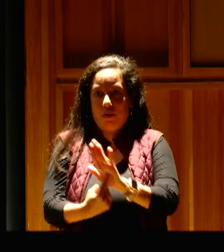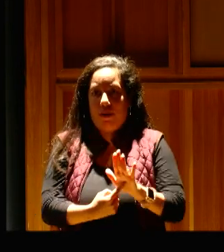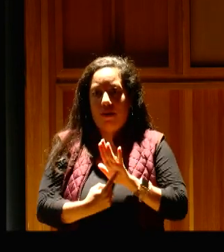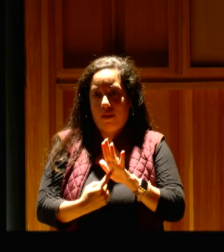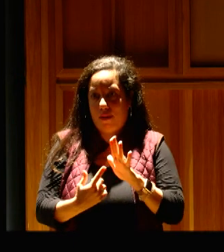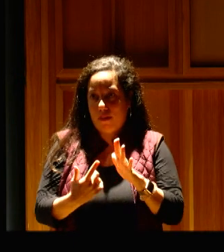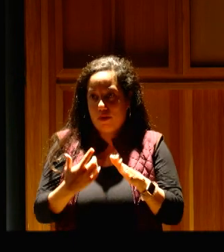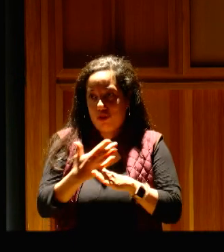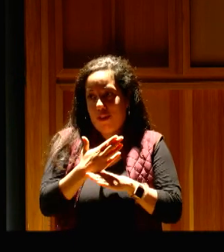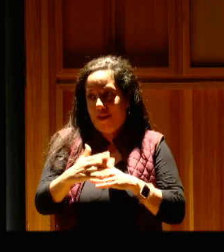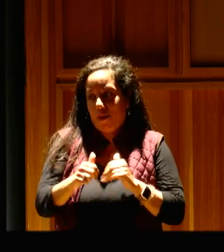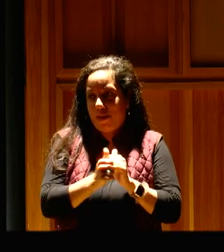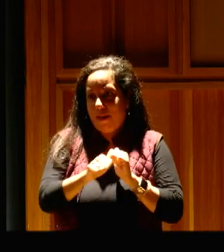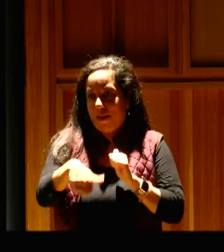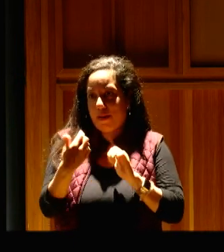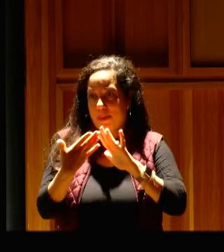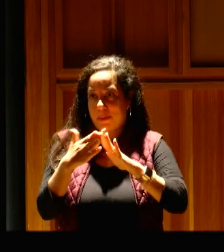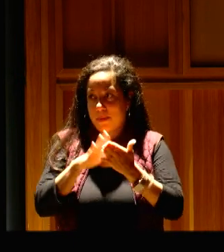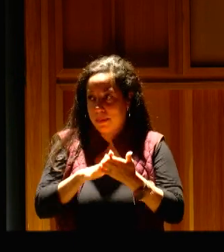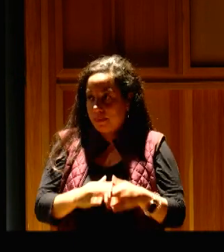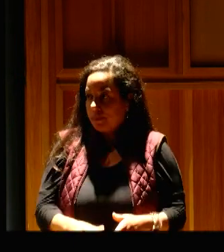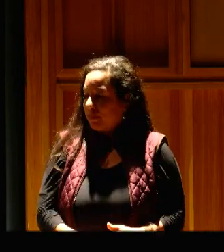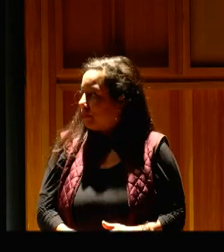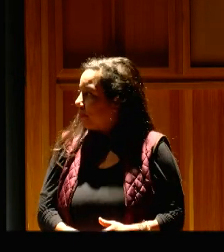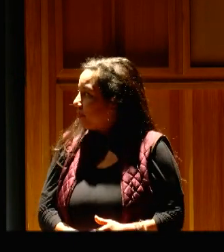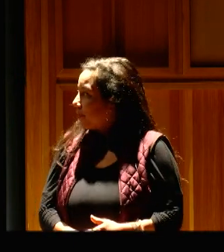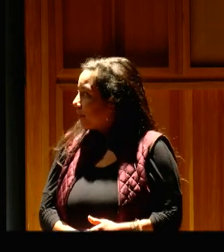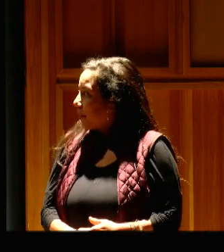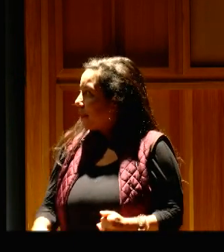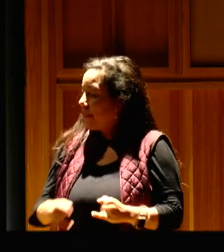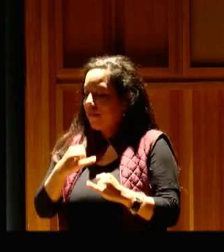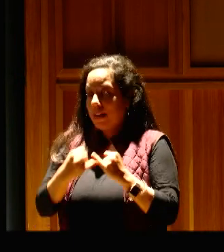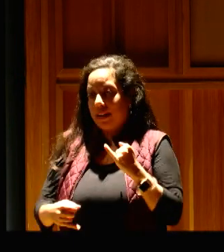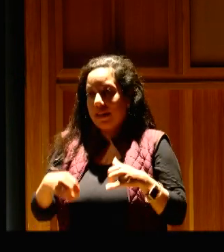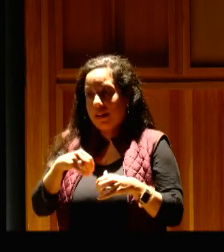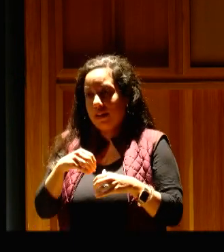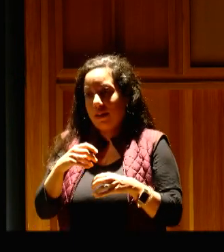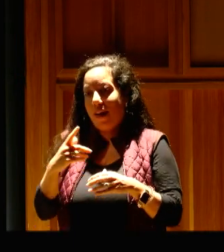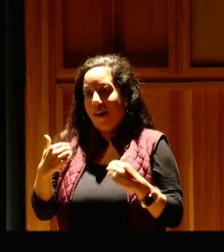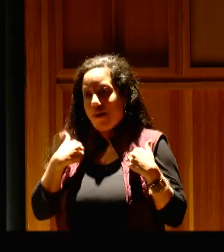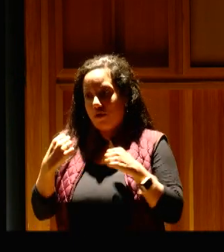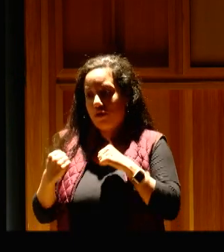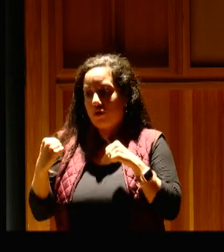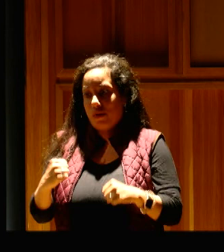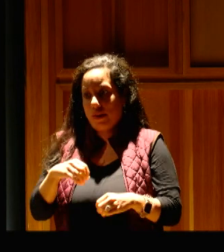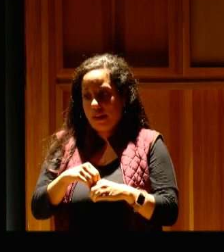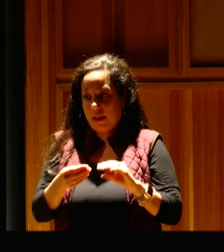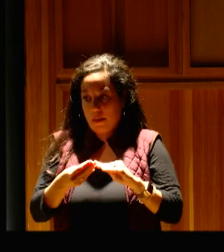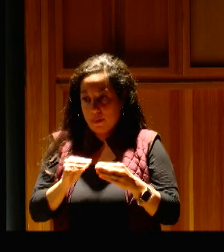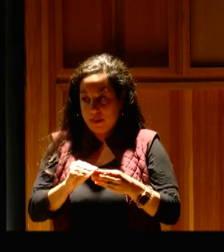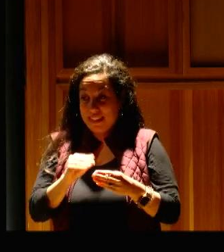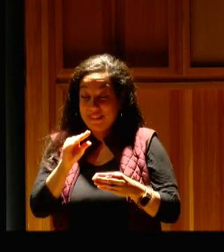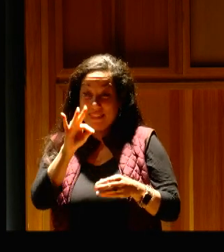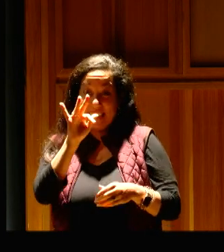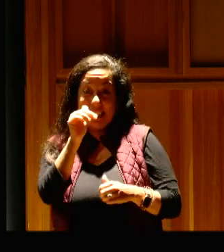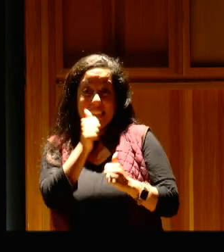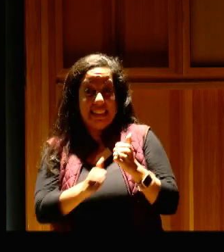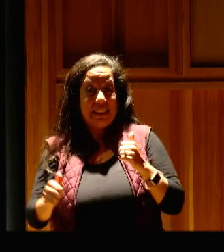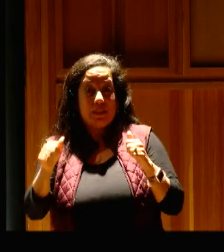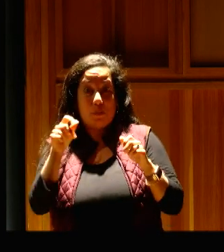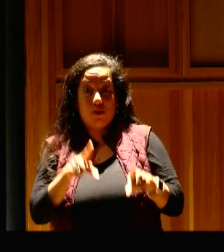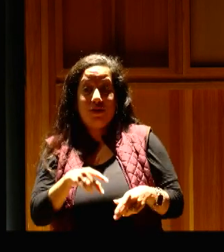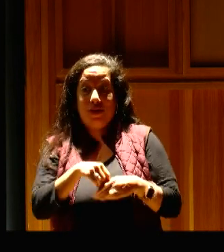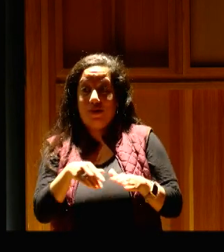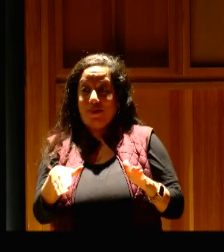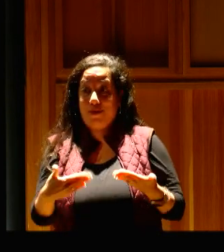another community. And finally, there is strength in numbers. If every person in this